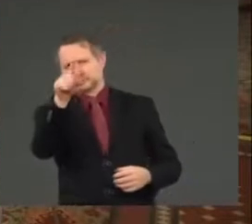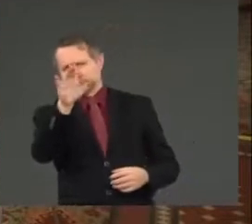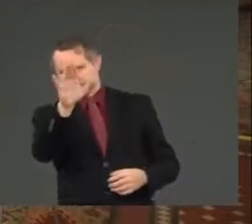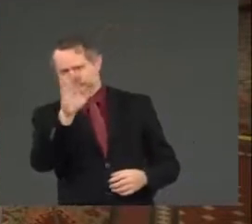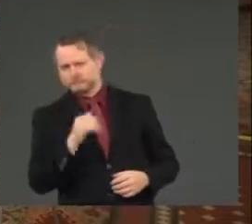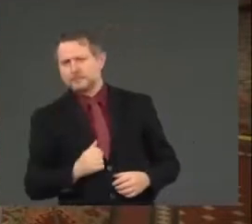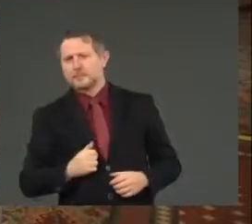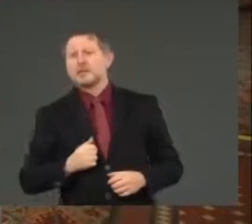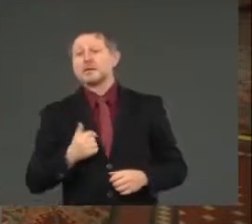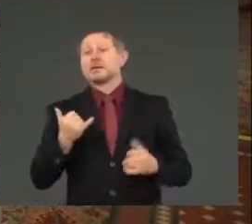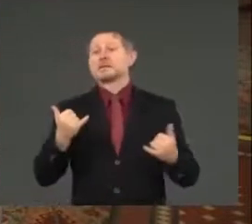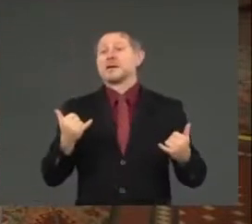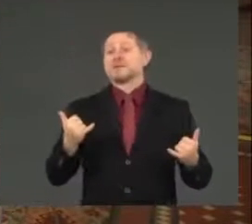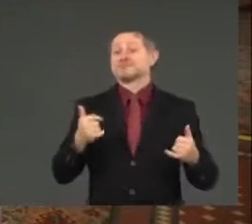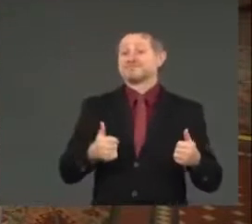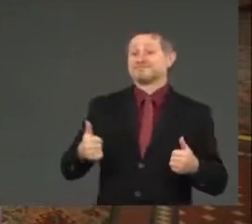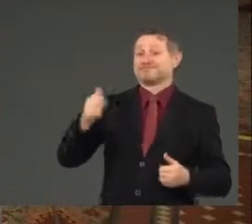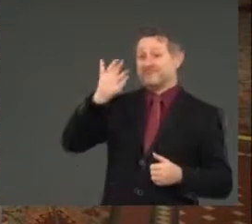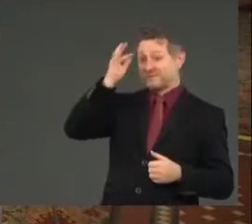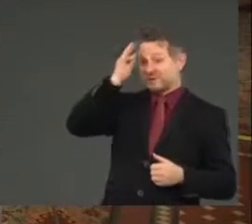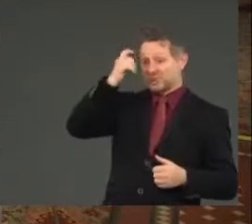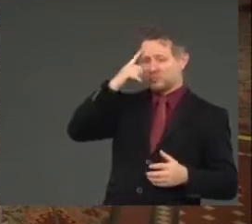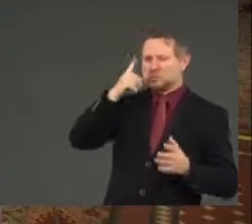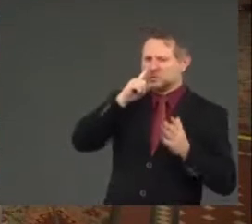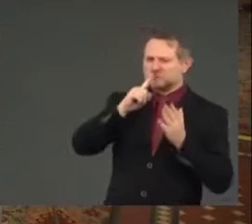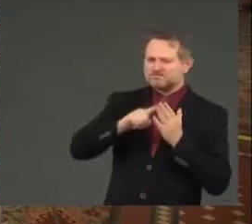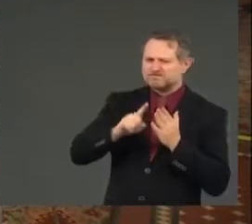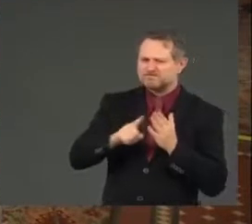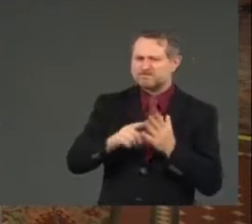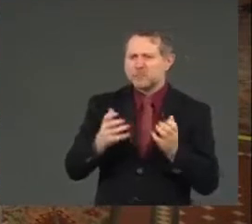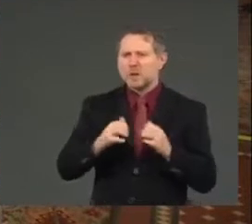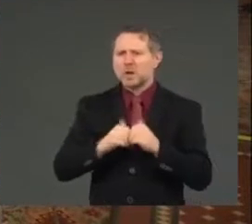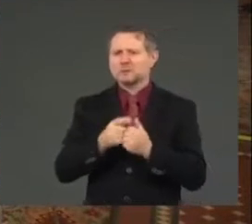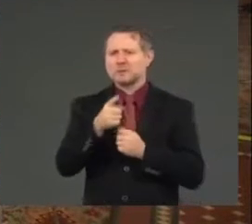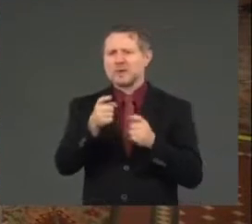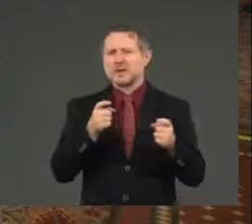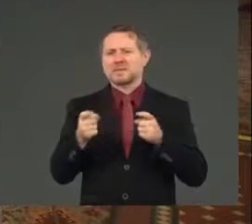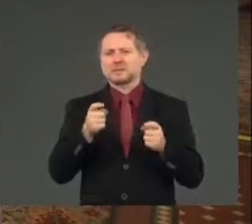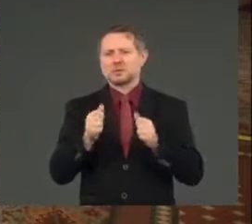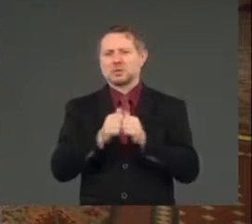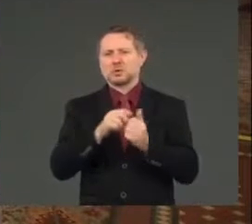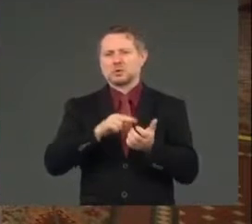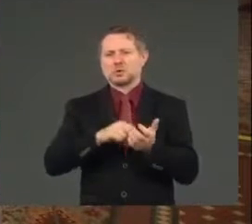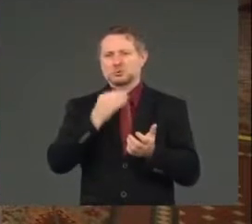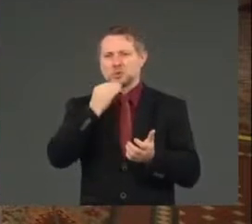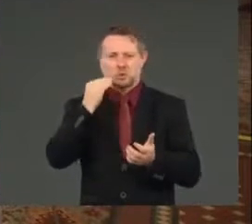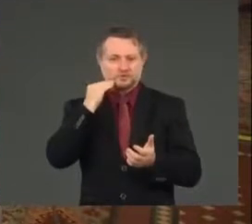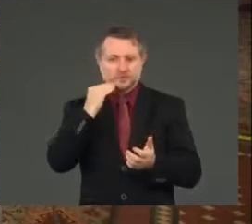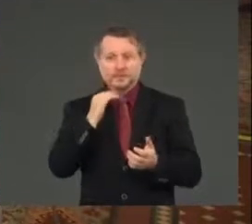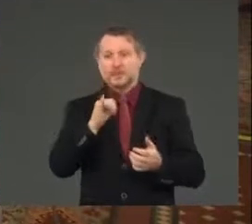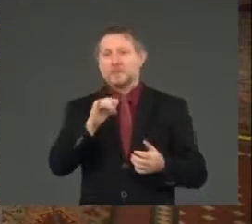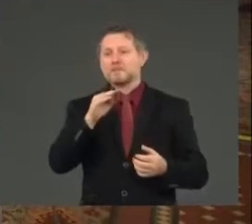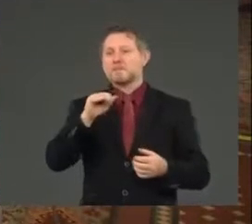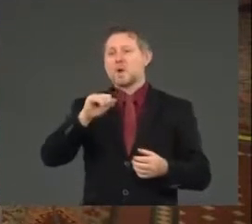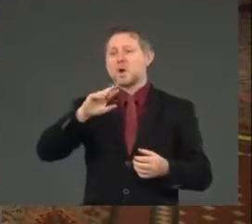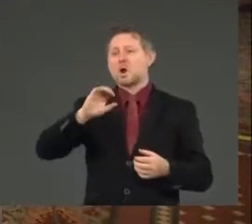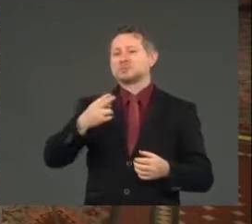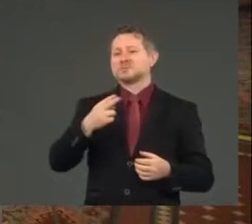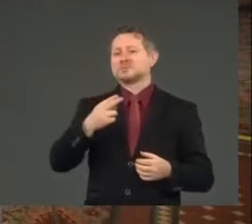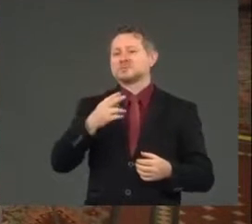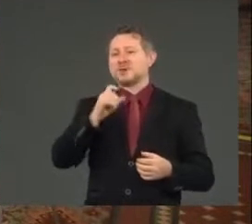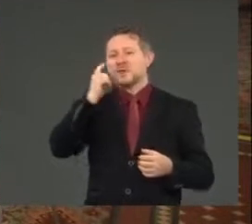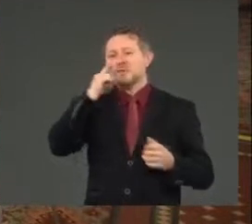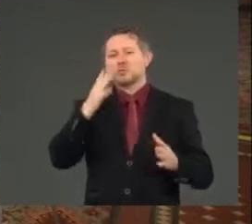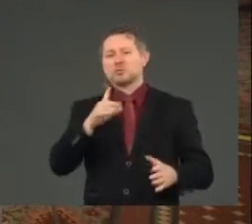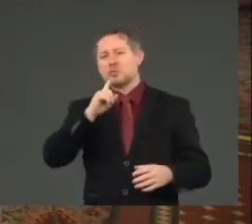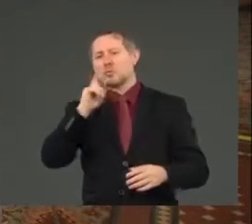federal probe into how the state handled the nursing home situation, specifically the March executive order allowing